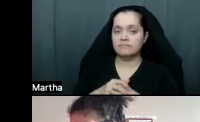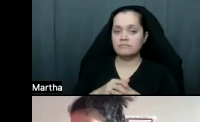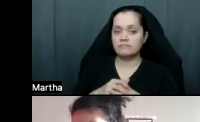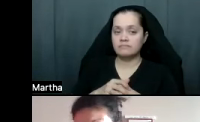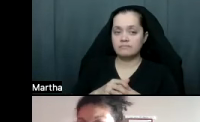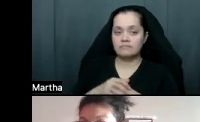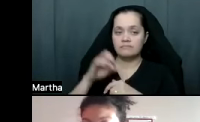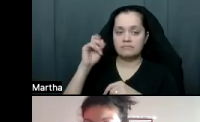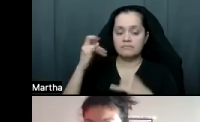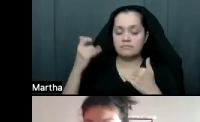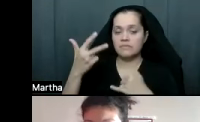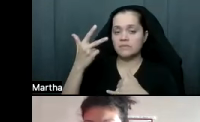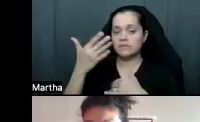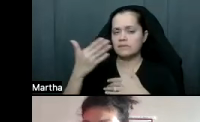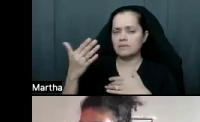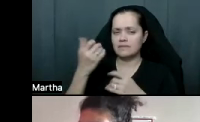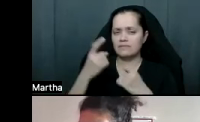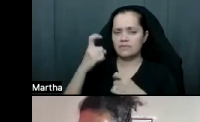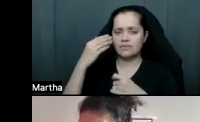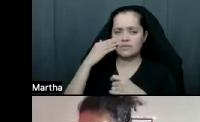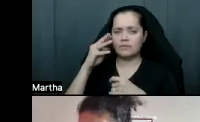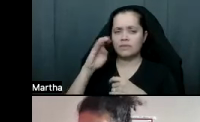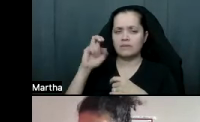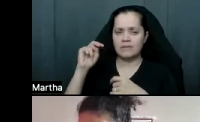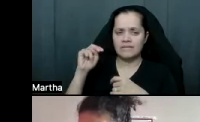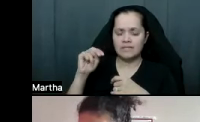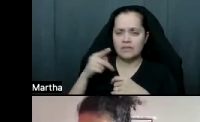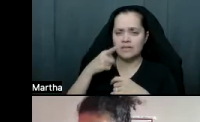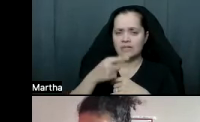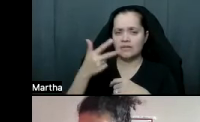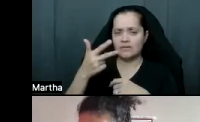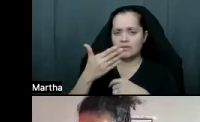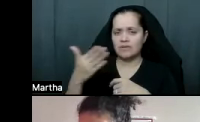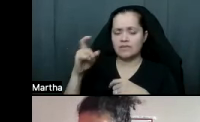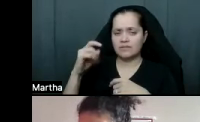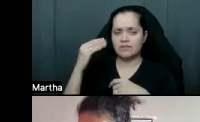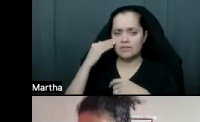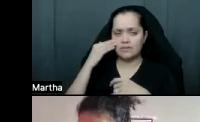All right, so 3 things everybody should know about Minnesota. Here are the 3 things I'm going to